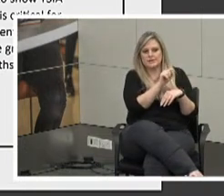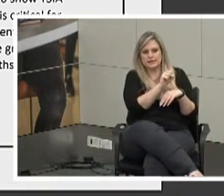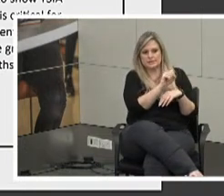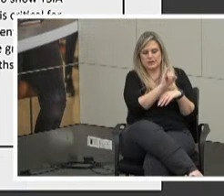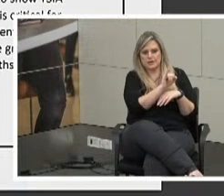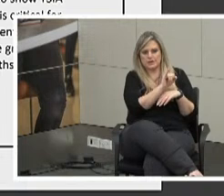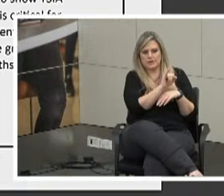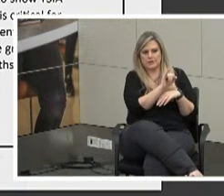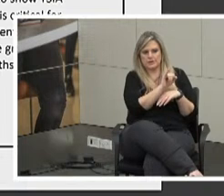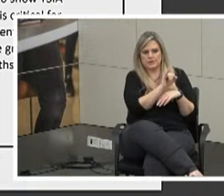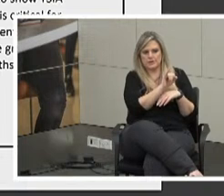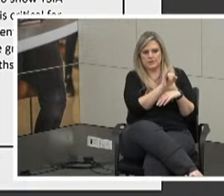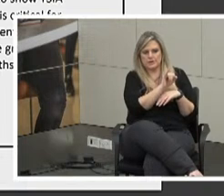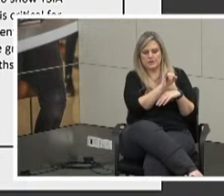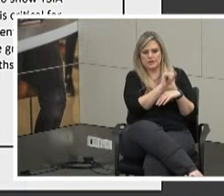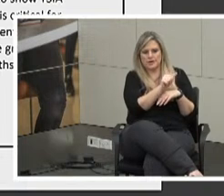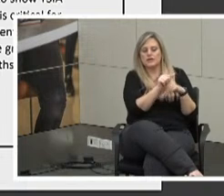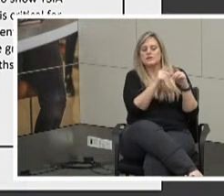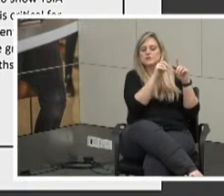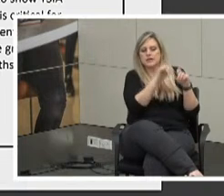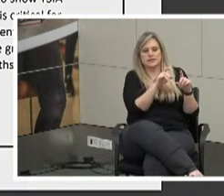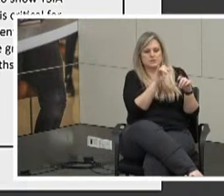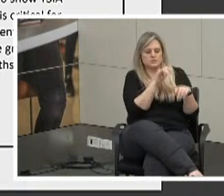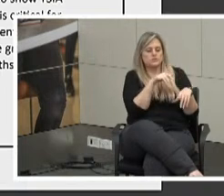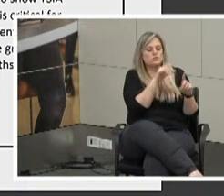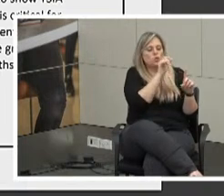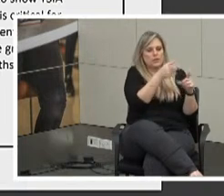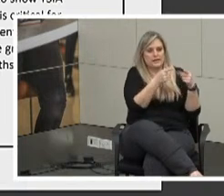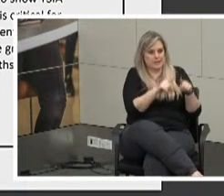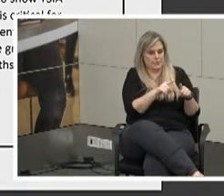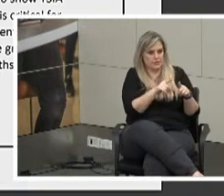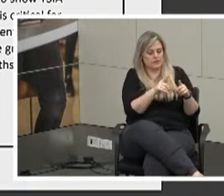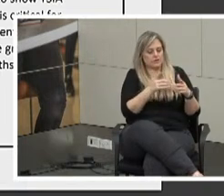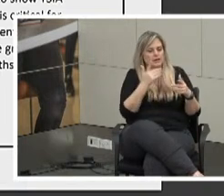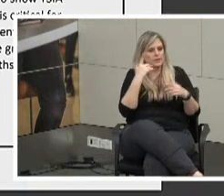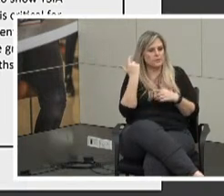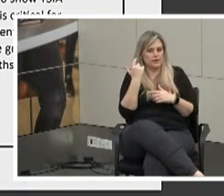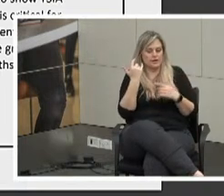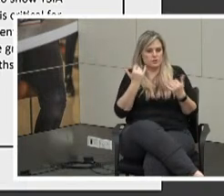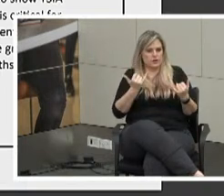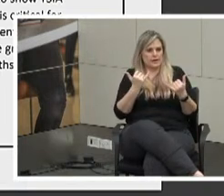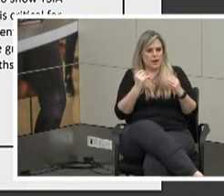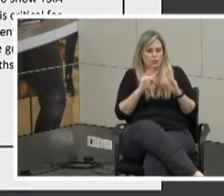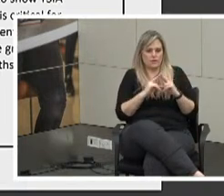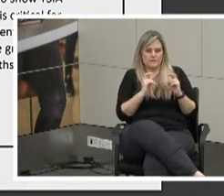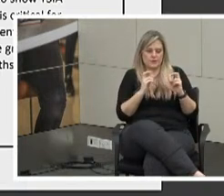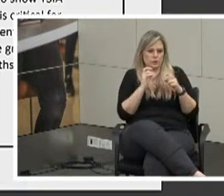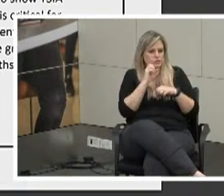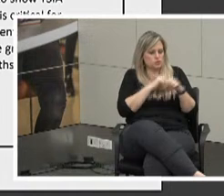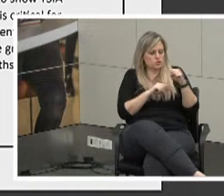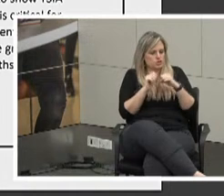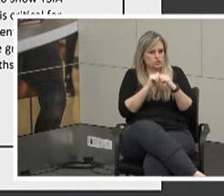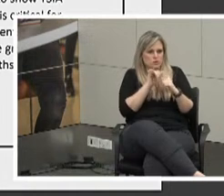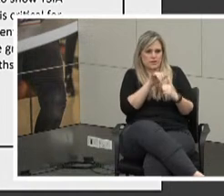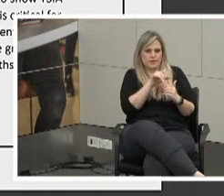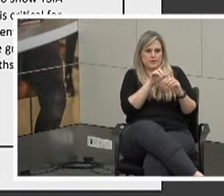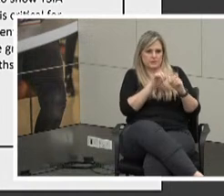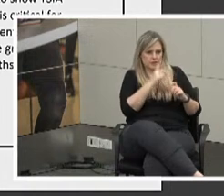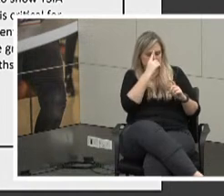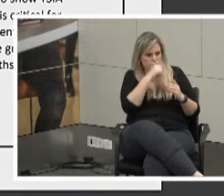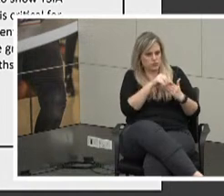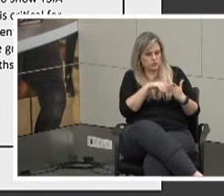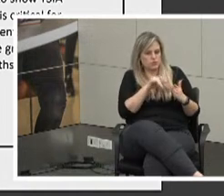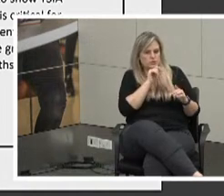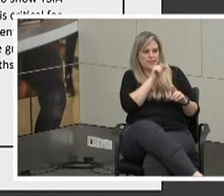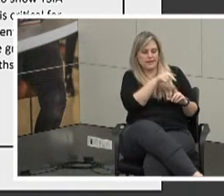so that that Texas version of the SAT test that's happening at this point in time because we're pretty strategic with that test for students um it it